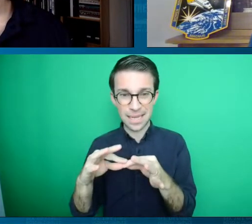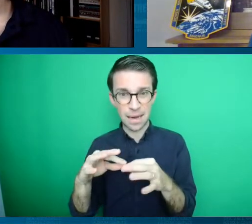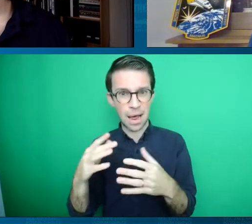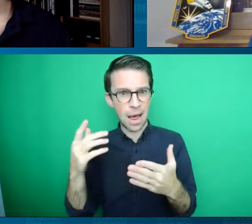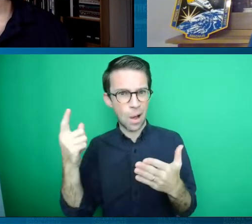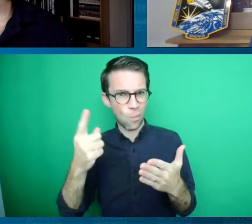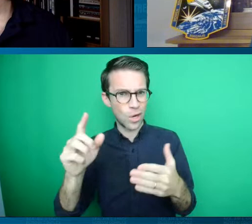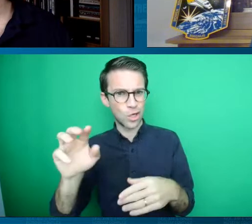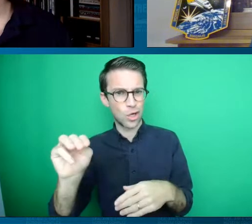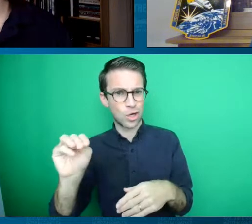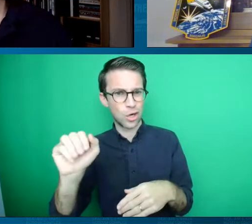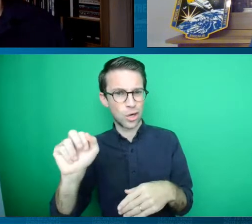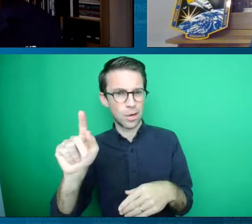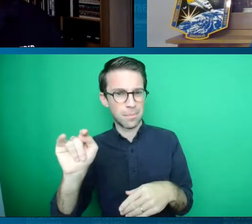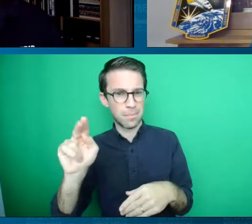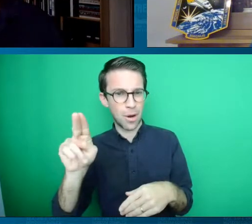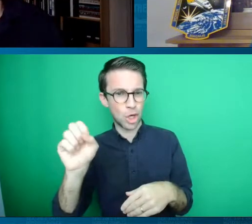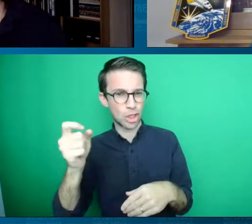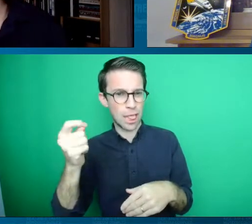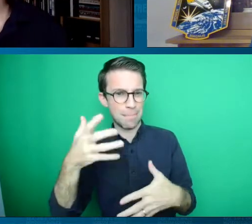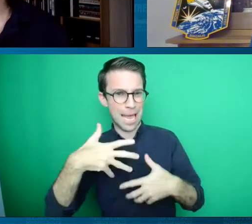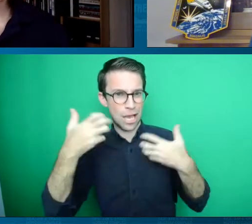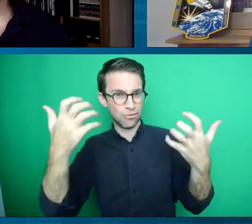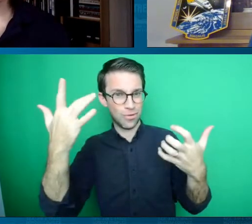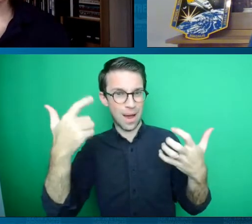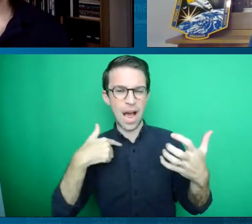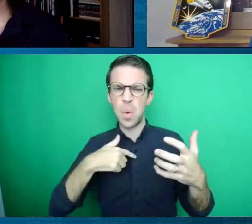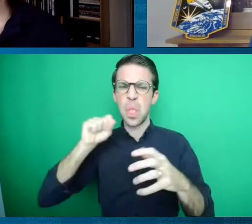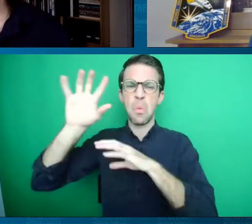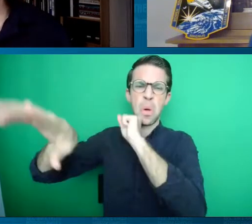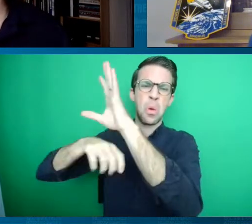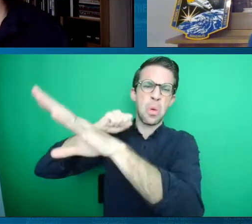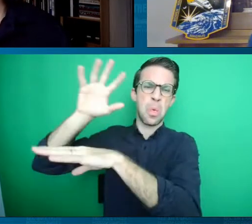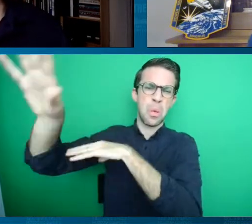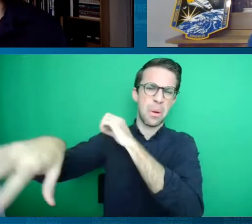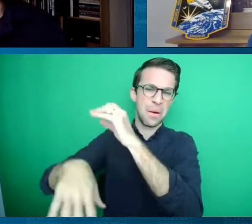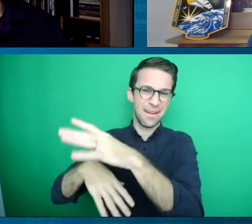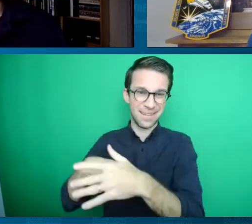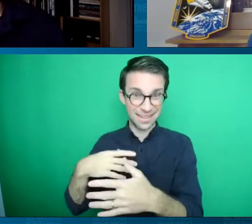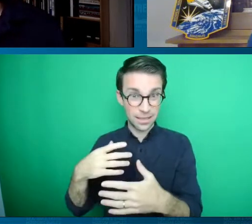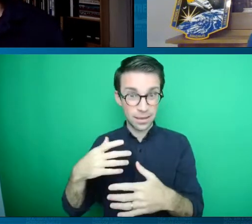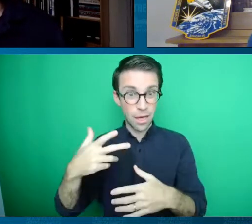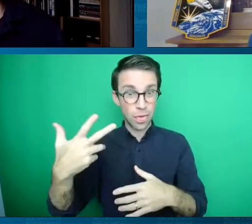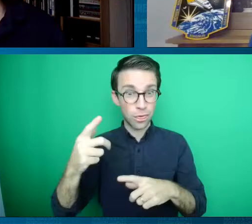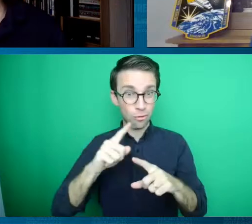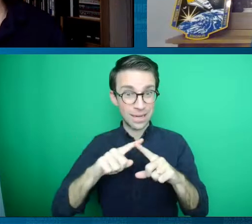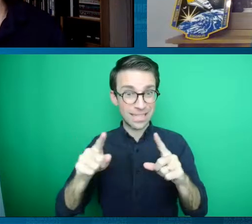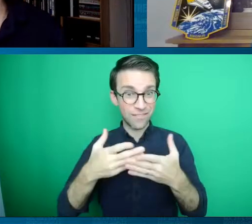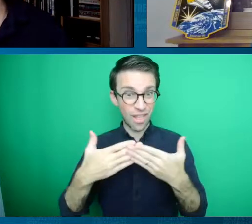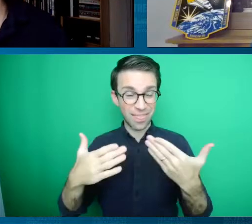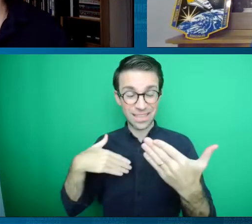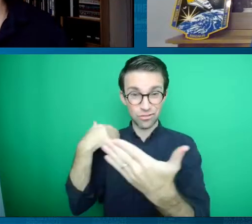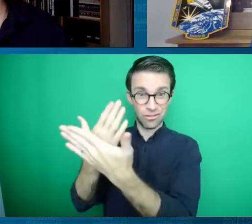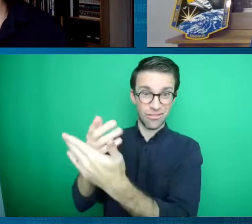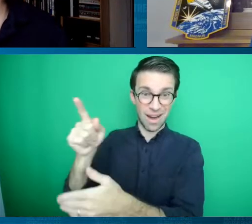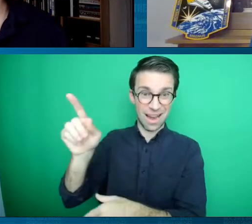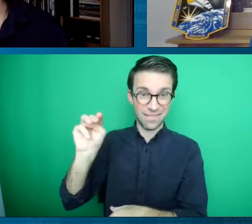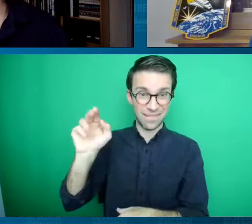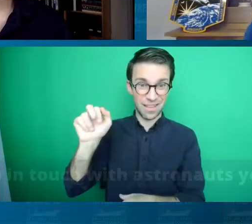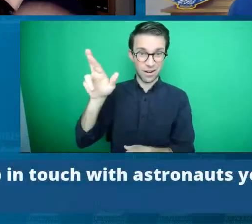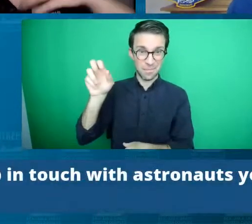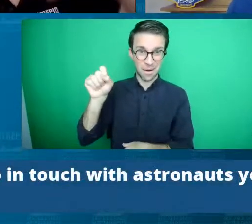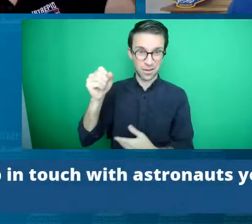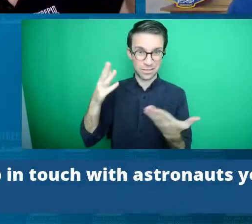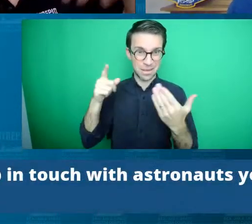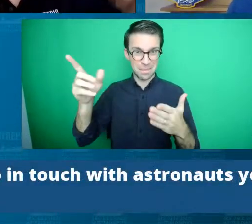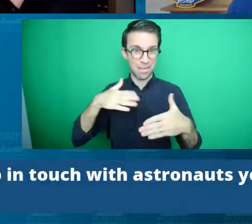at us because we keep throwing things at them." So there are basically 3 vehicles that showed up in the past 2 weeks at Mars. It's amazing. It's